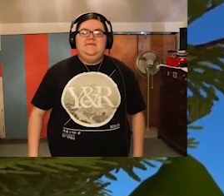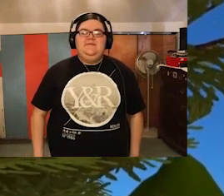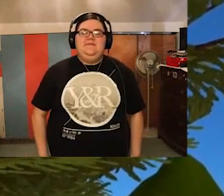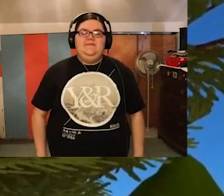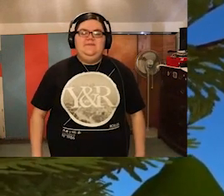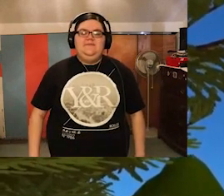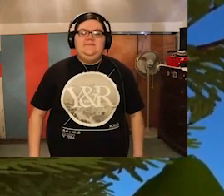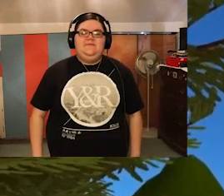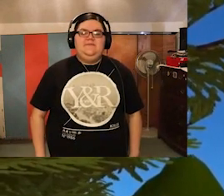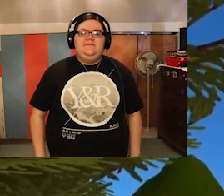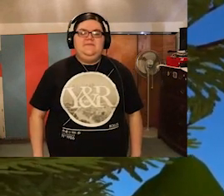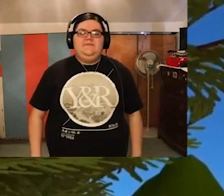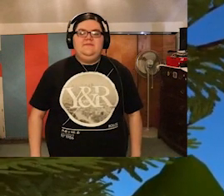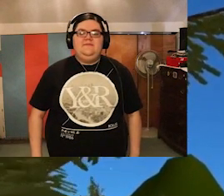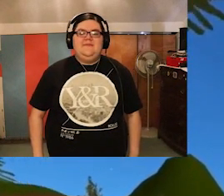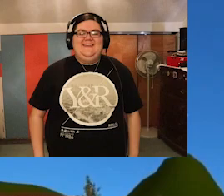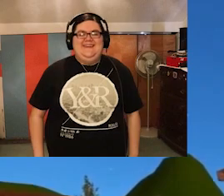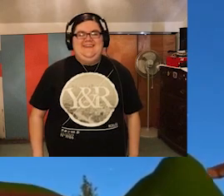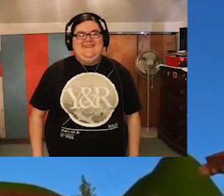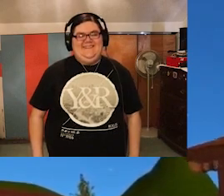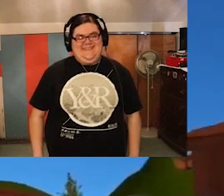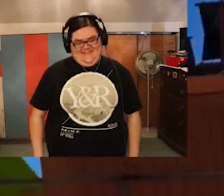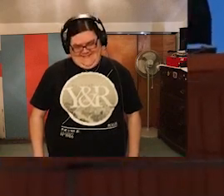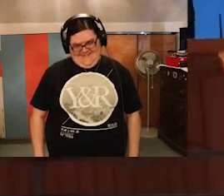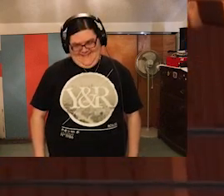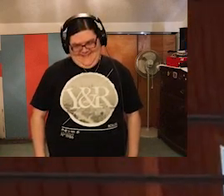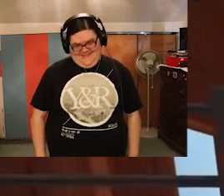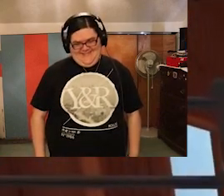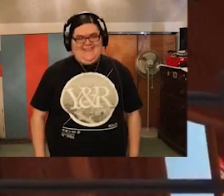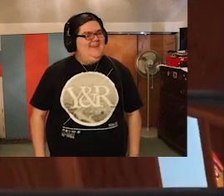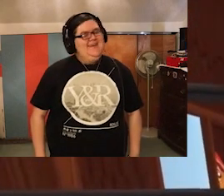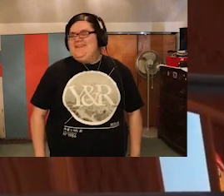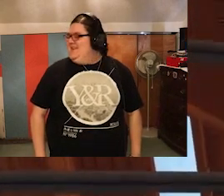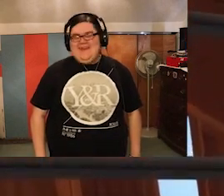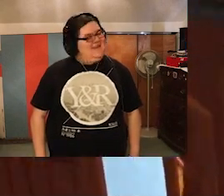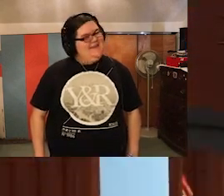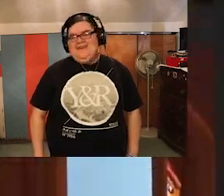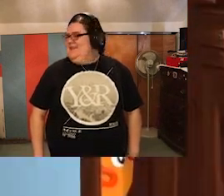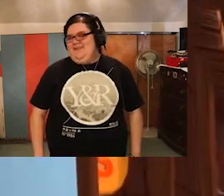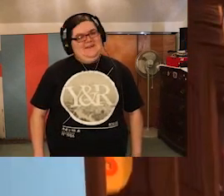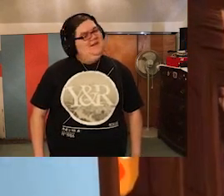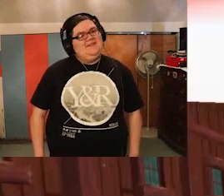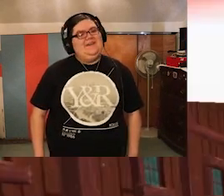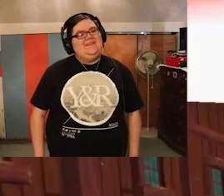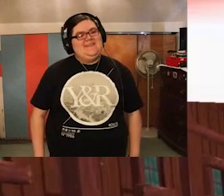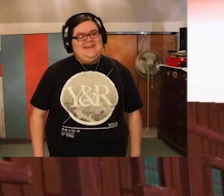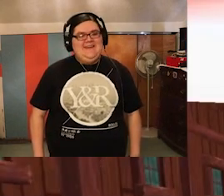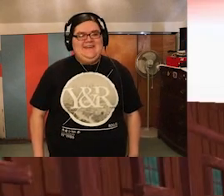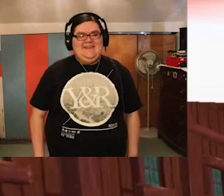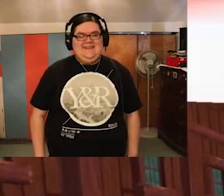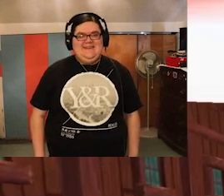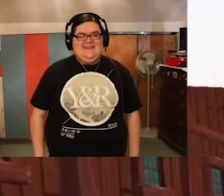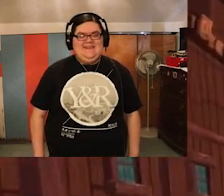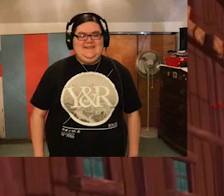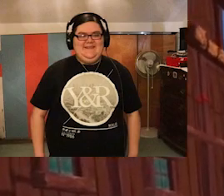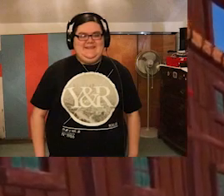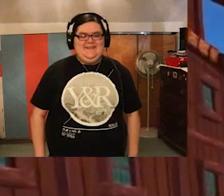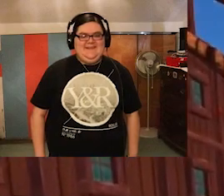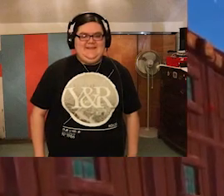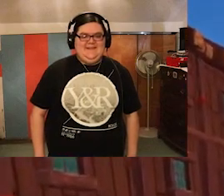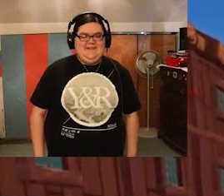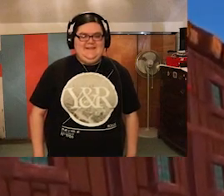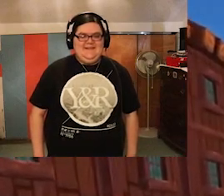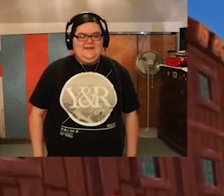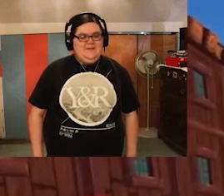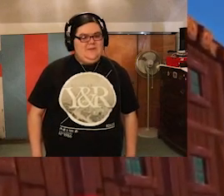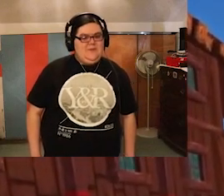I don't have the mathematic ability to do what I tried. I don't have any math ability. What the hell have I just done? No, you're done. Okay, this is really poop.